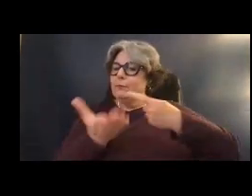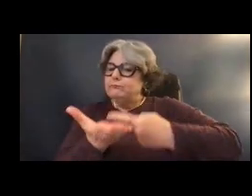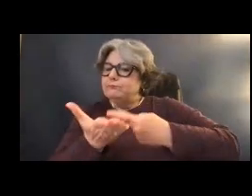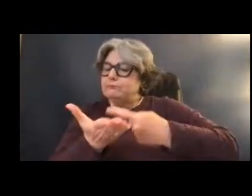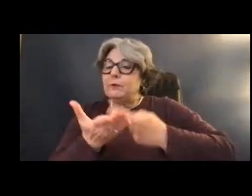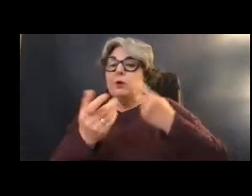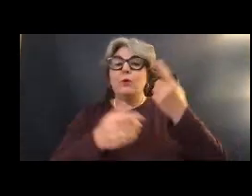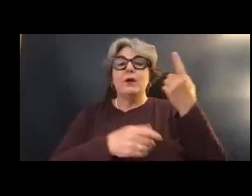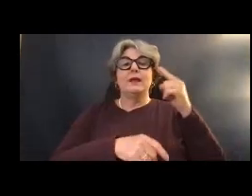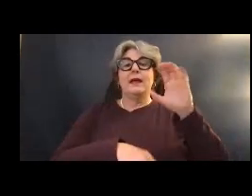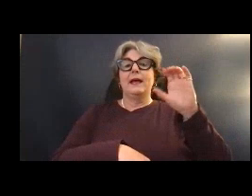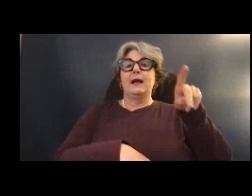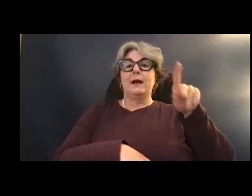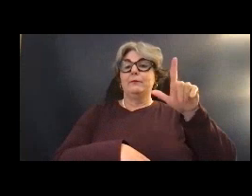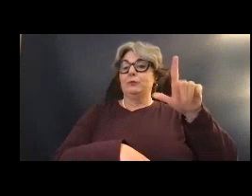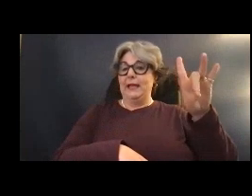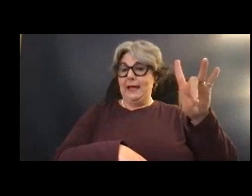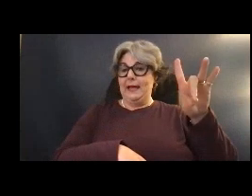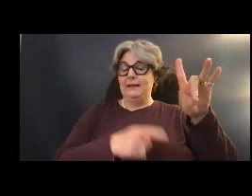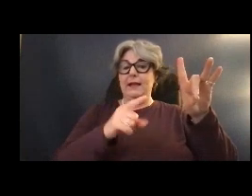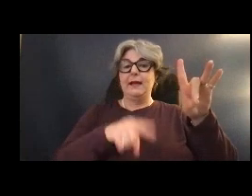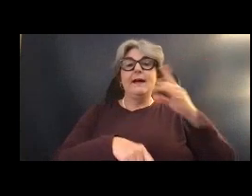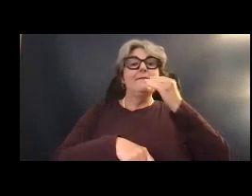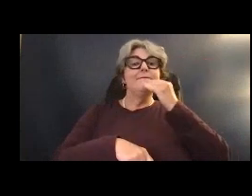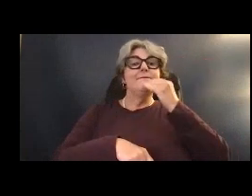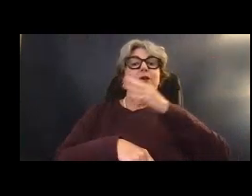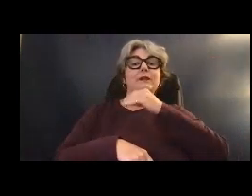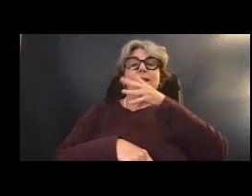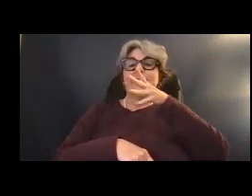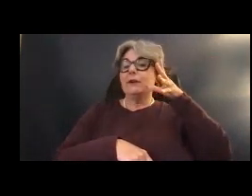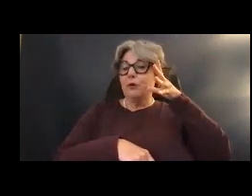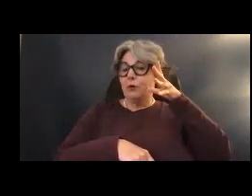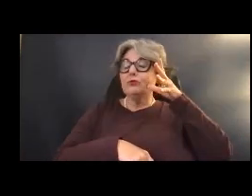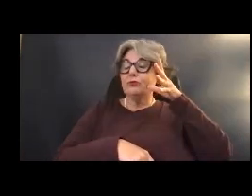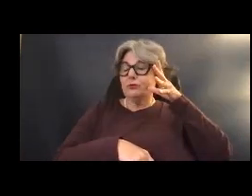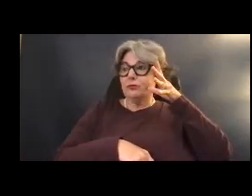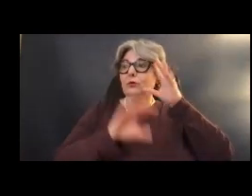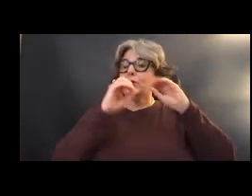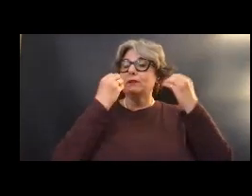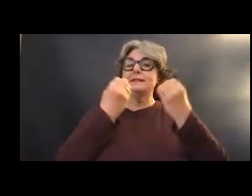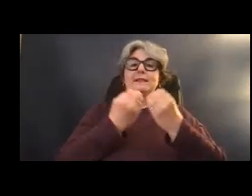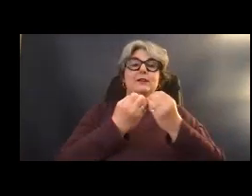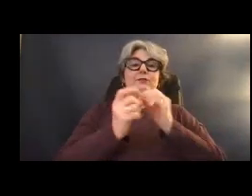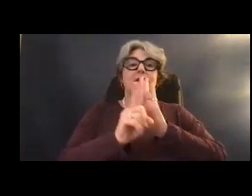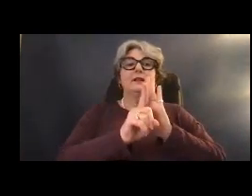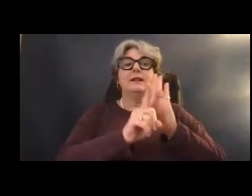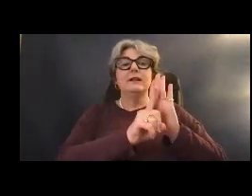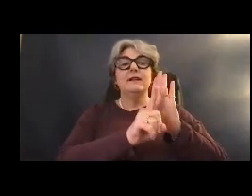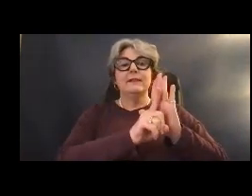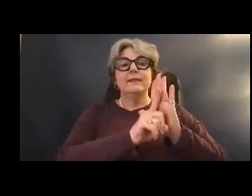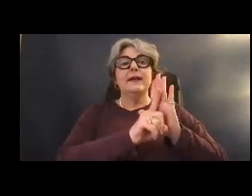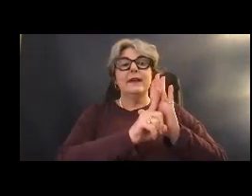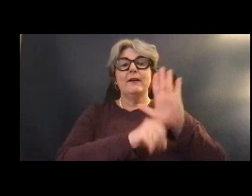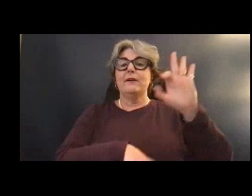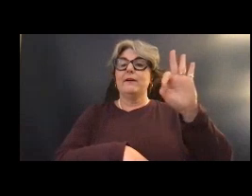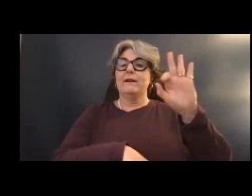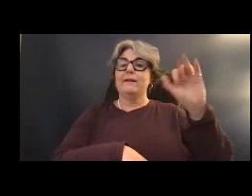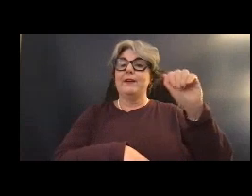year at COP28, the Food and Ag Organization released their FAO roadmap,